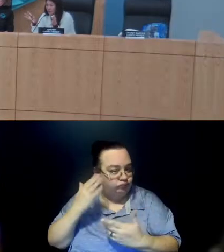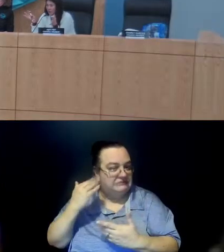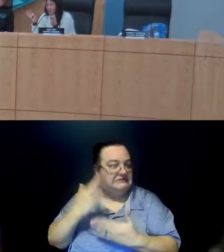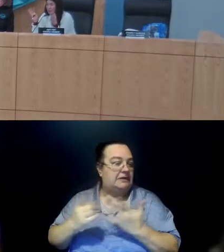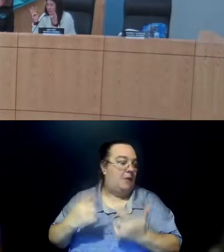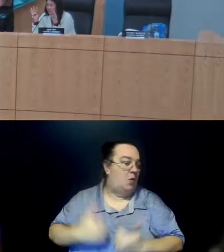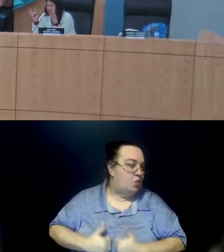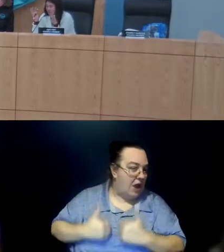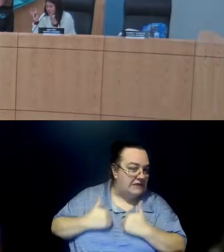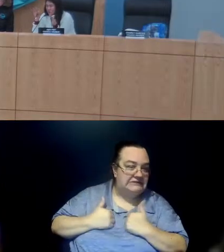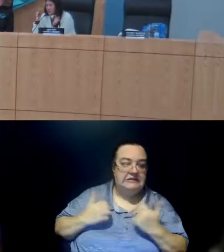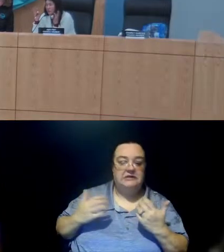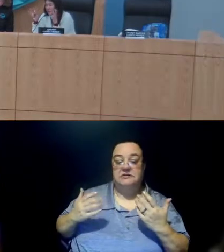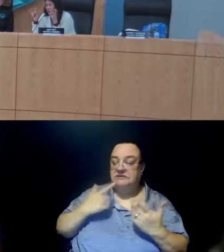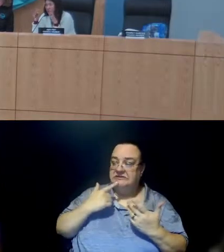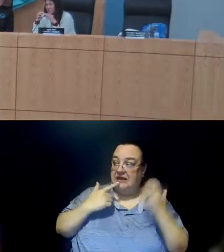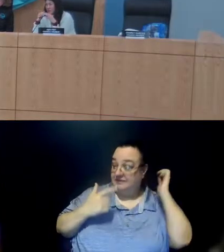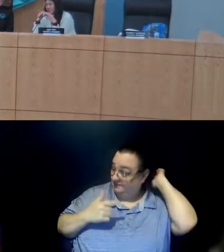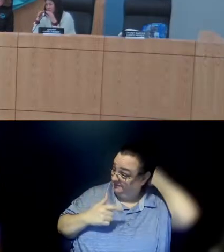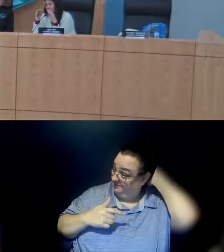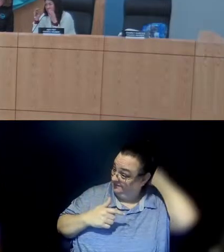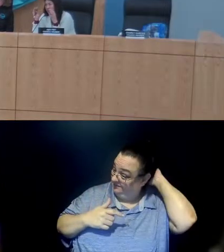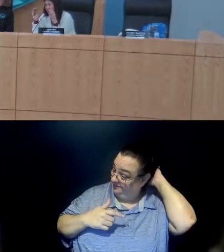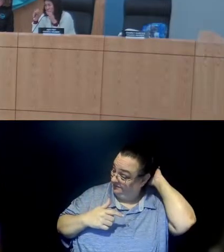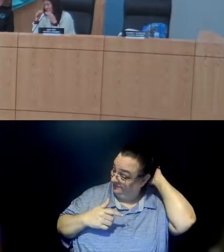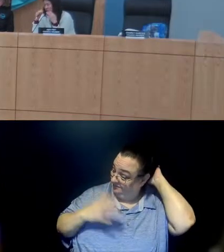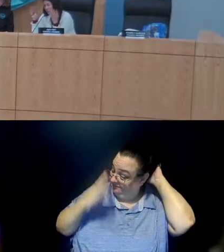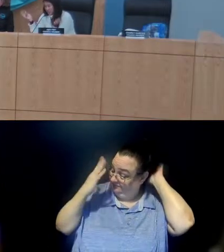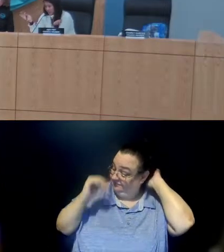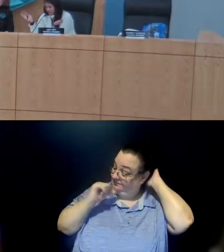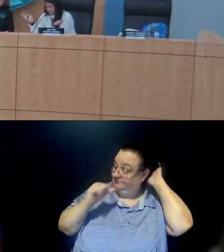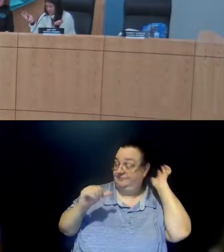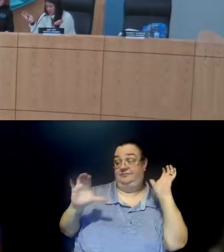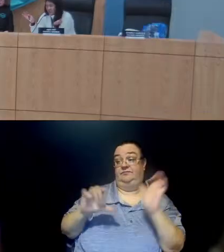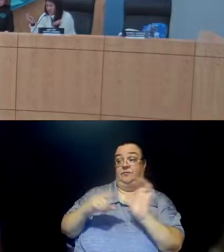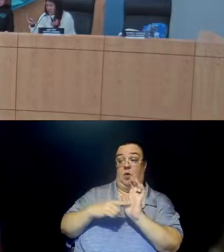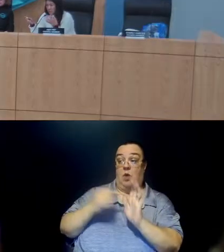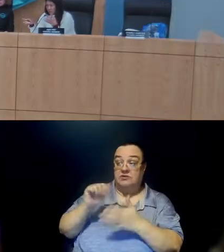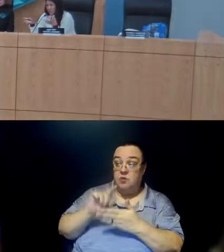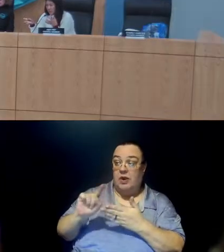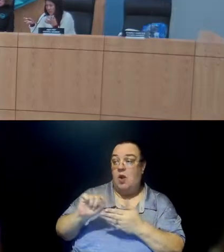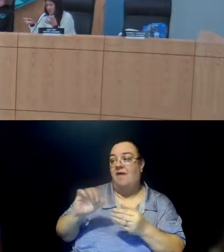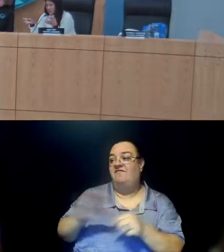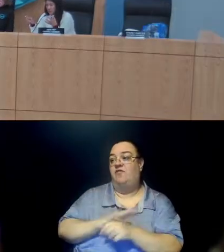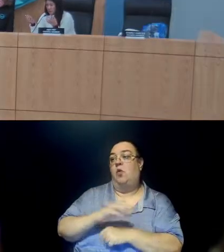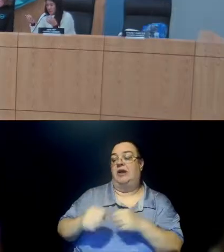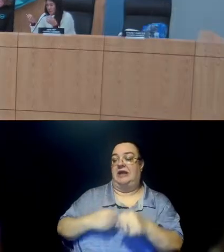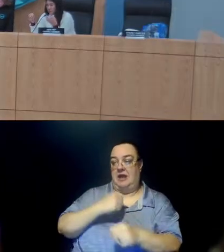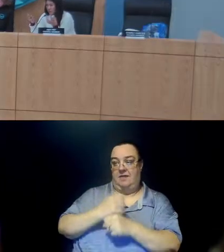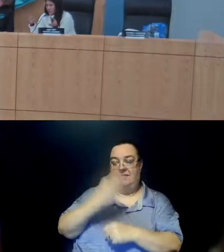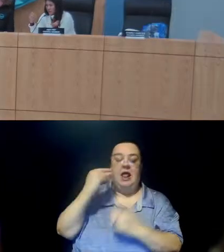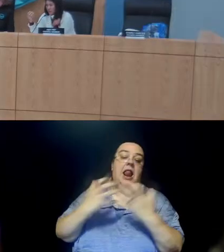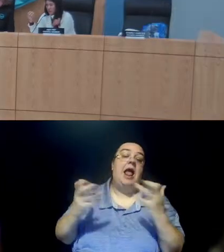well, what about just shifting, not to do once a week all year round, because a lot of people do have issues with the raccoons